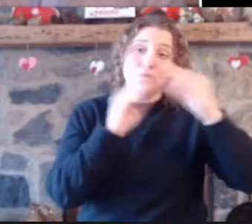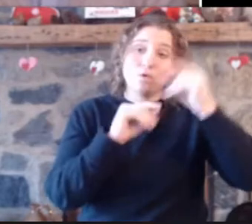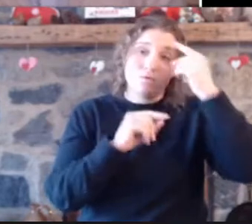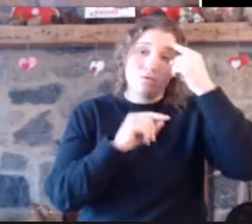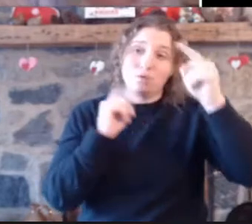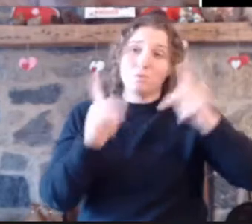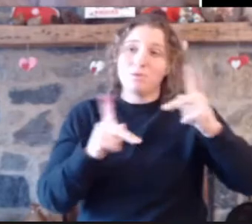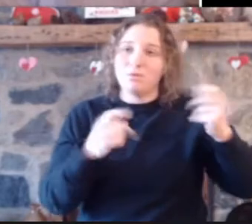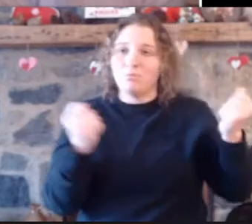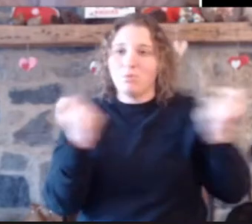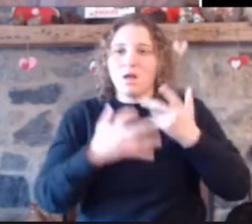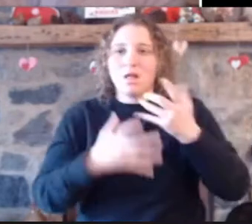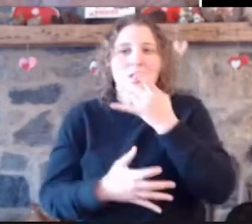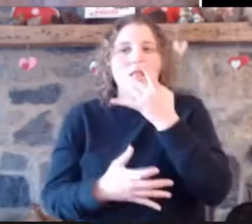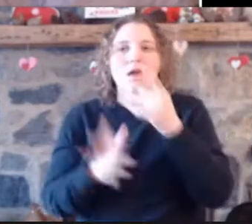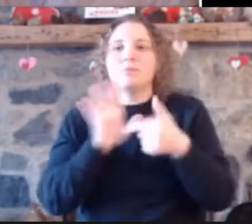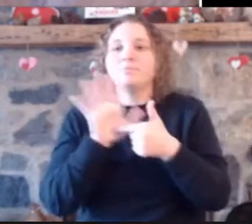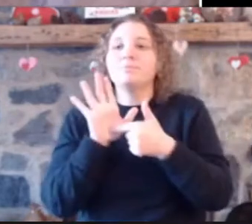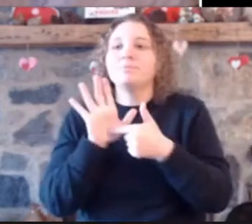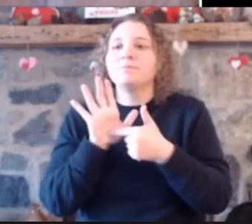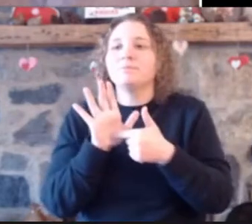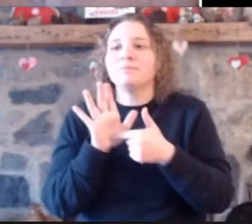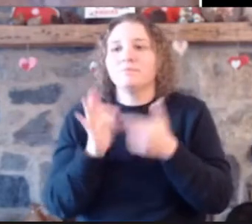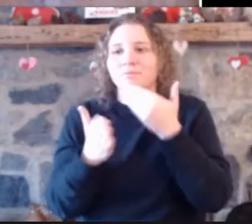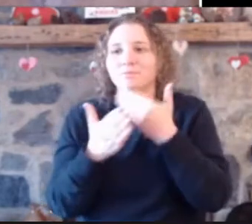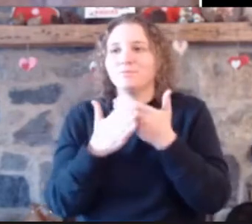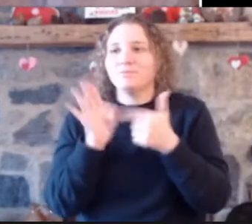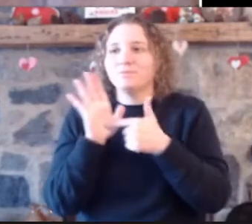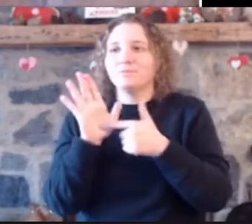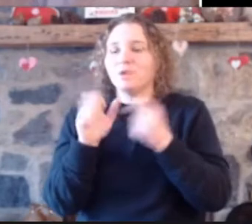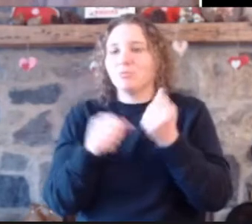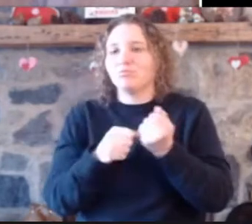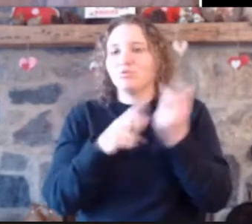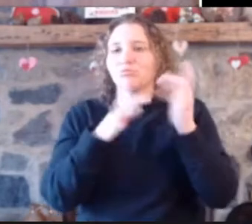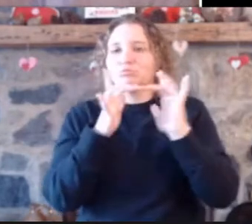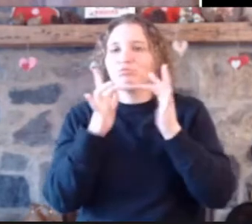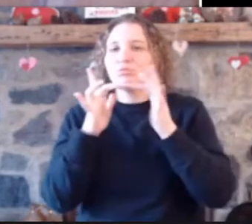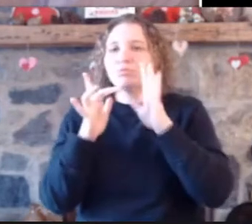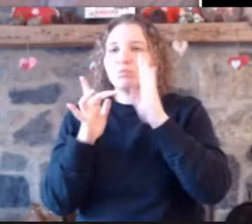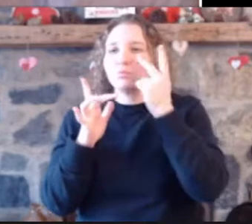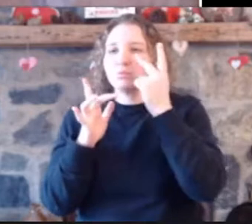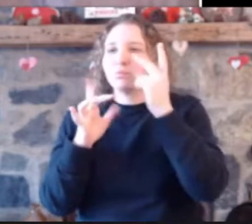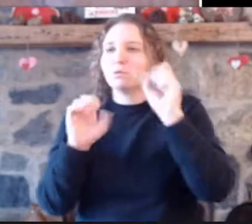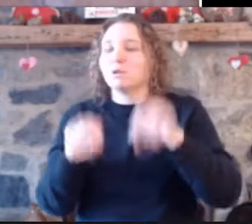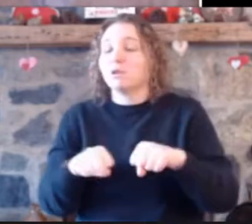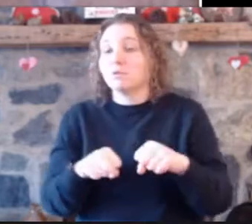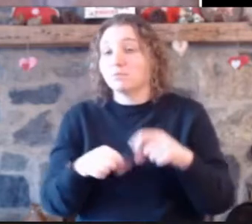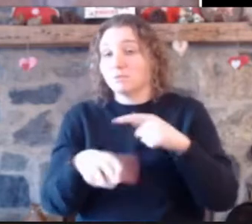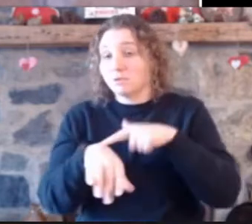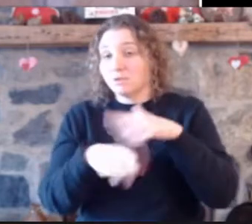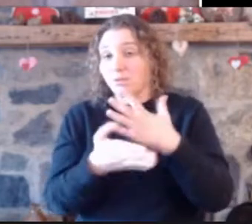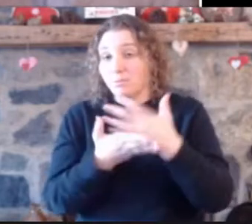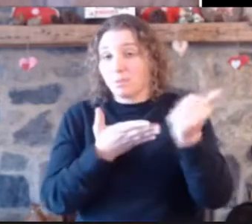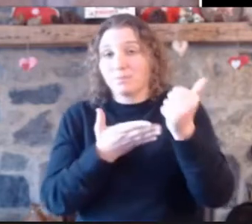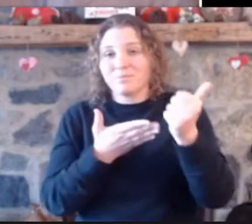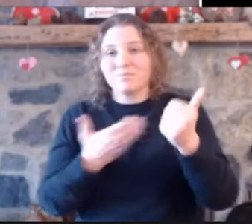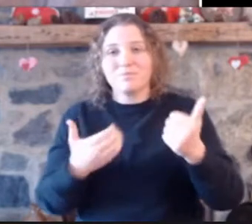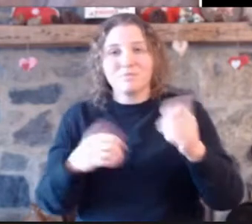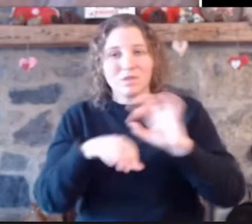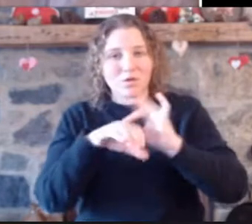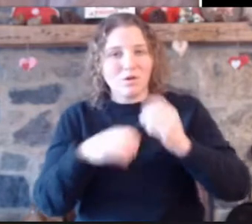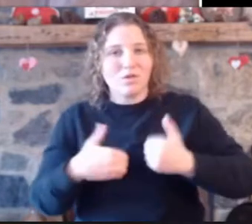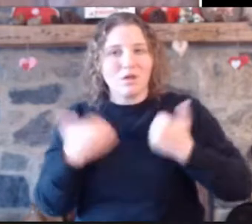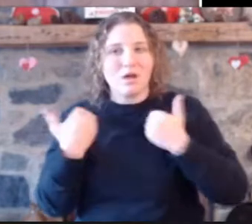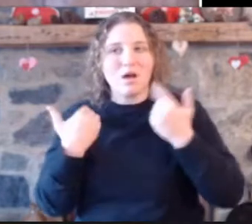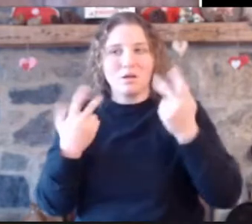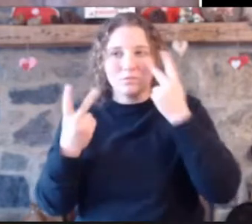It's good talk to watch. This will all be on the website. We'll have it posted soon enough. We're out of time. We have a young Earth based on lots of things that we